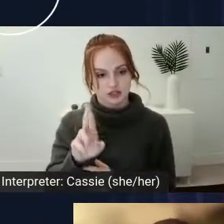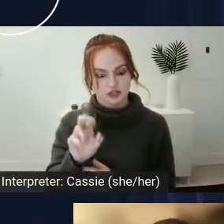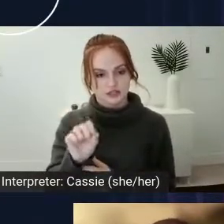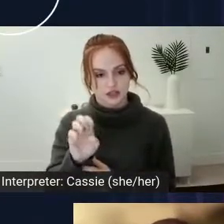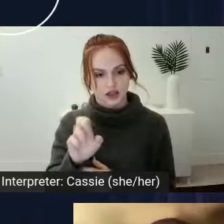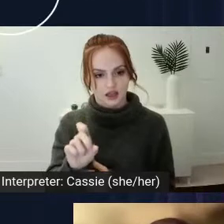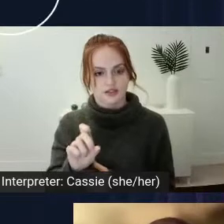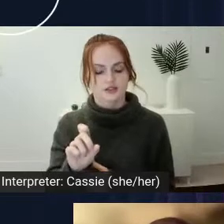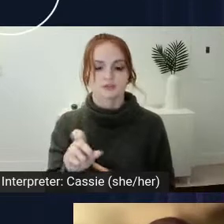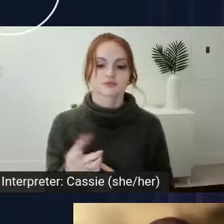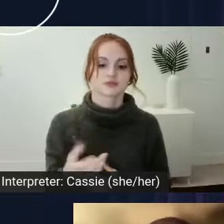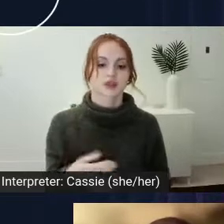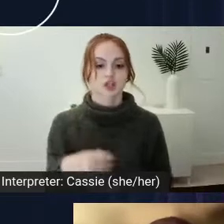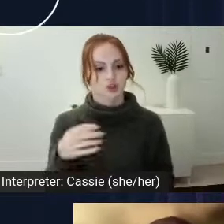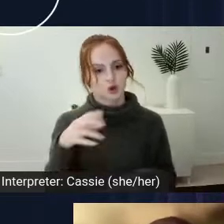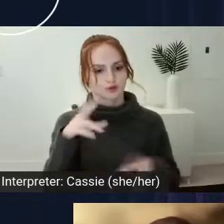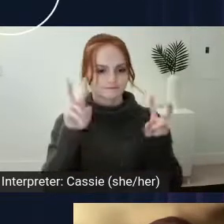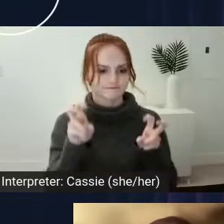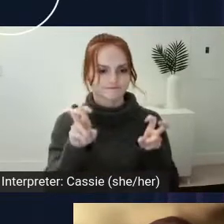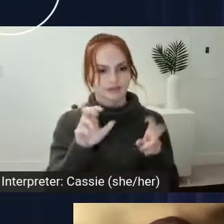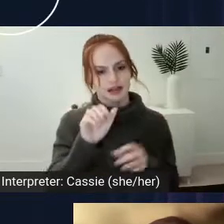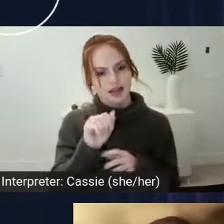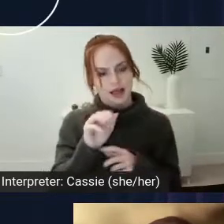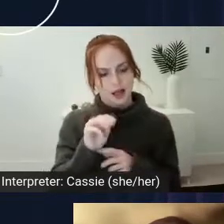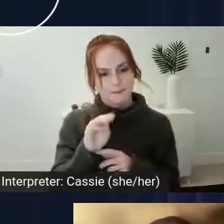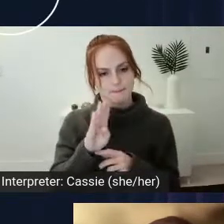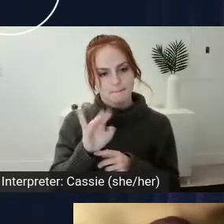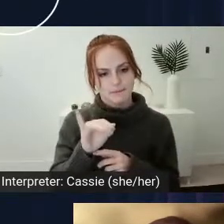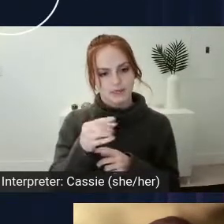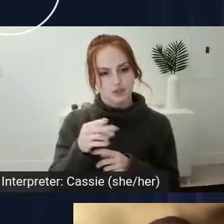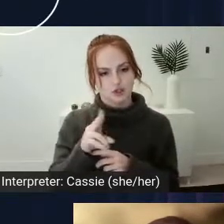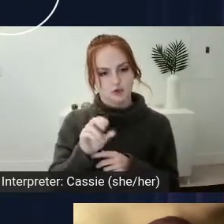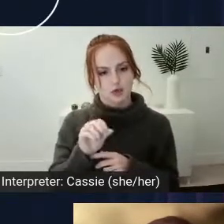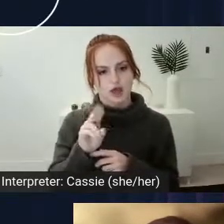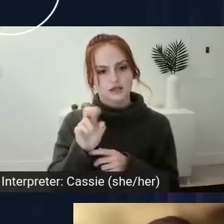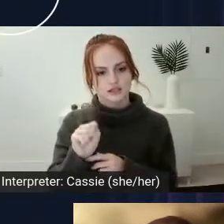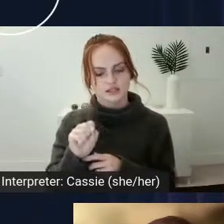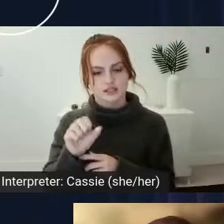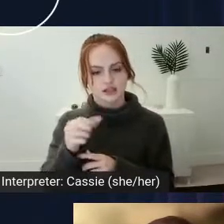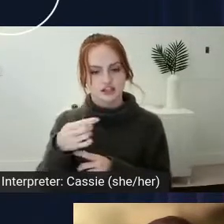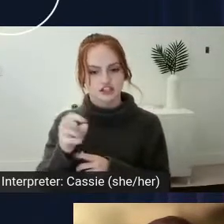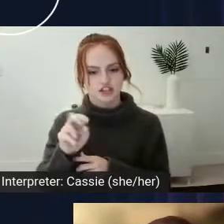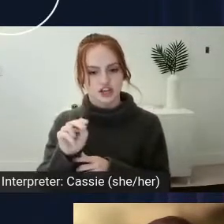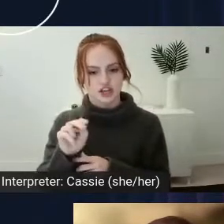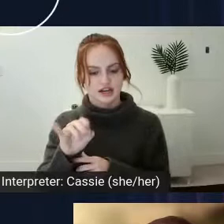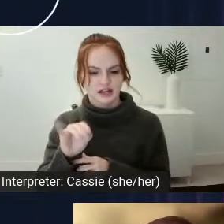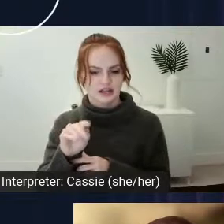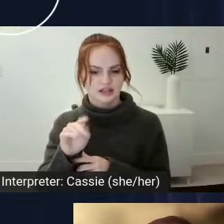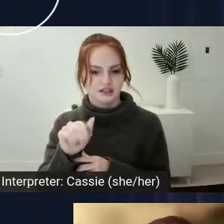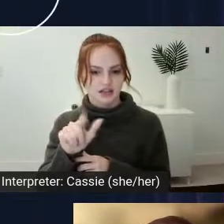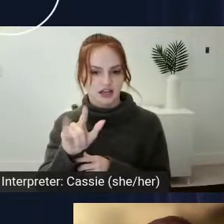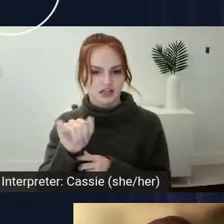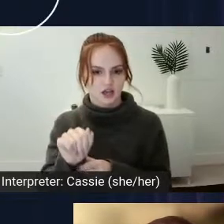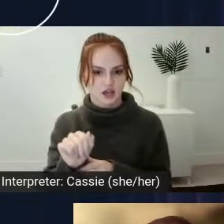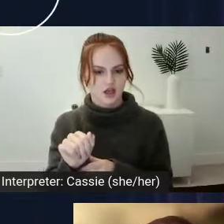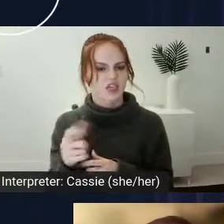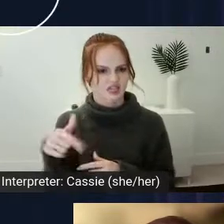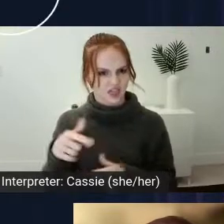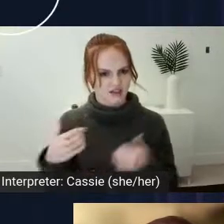ambiguous genitalia. They've had surgeries, you know, performed without their children, but performed without consent for